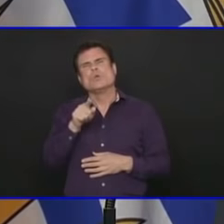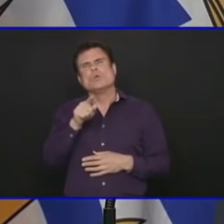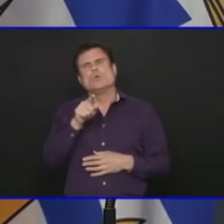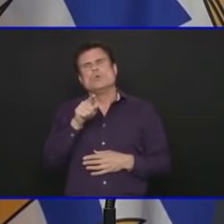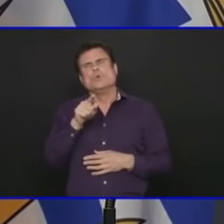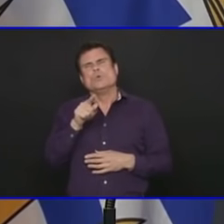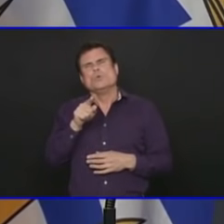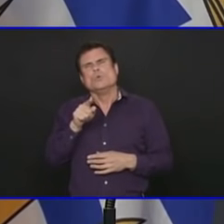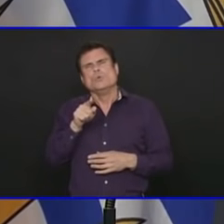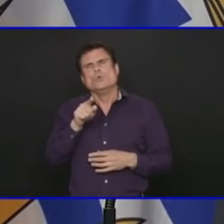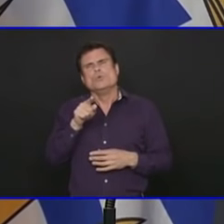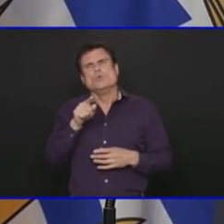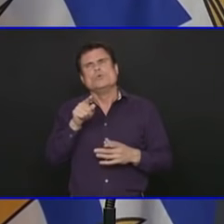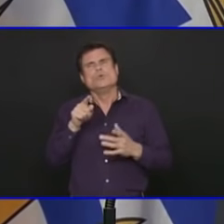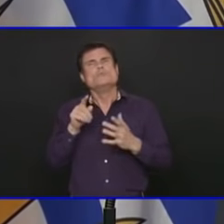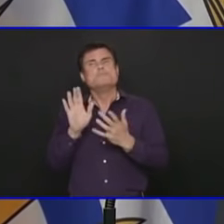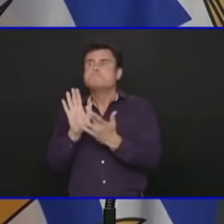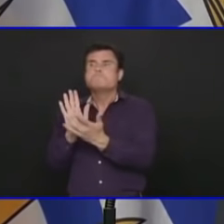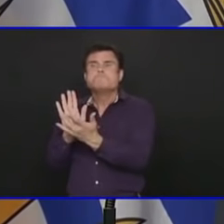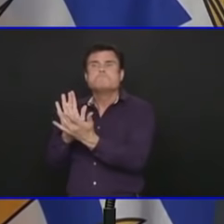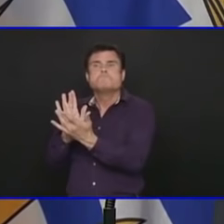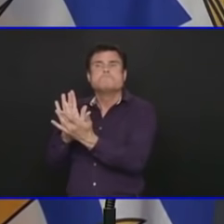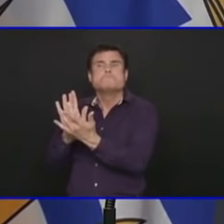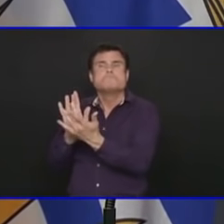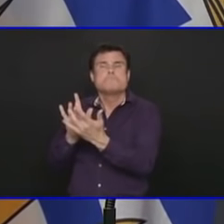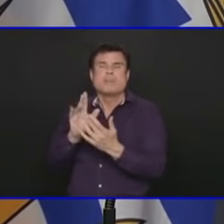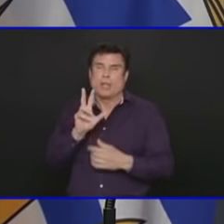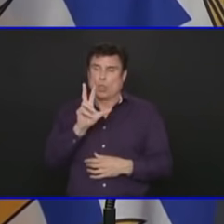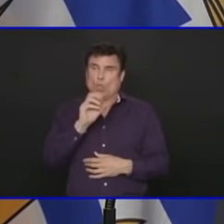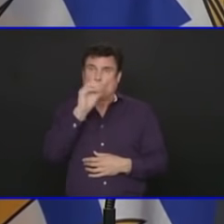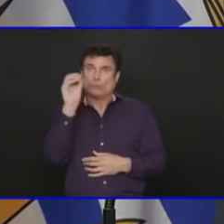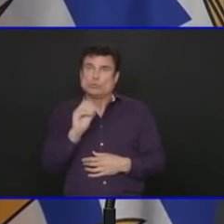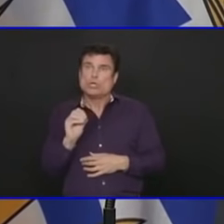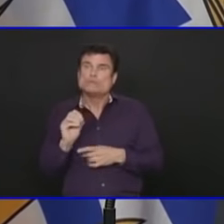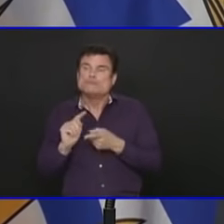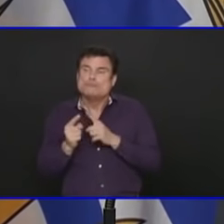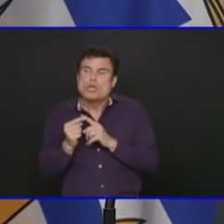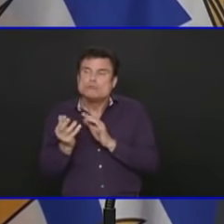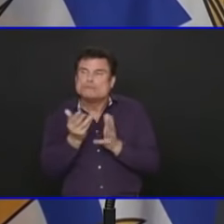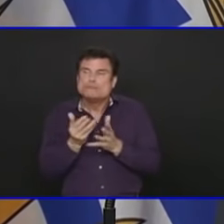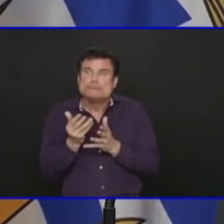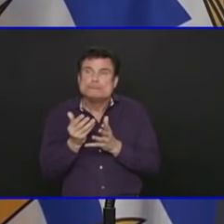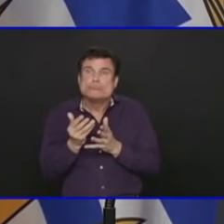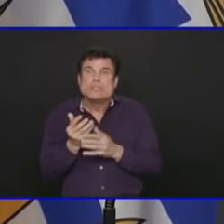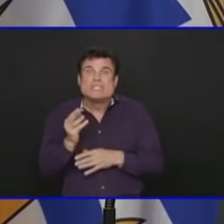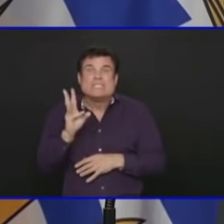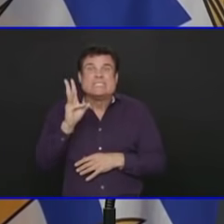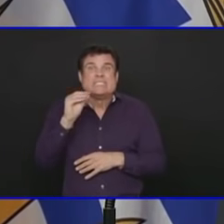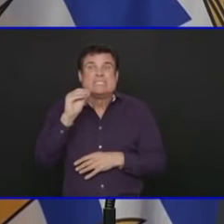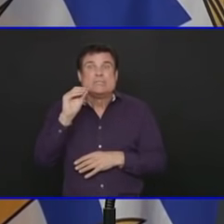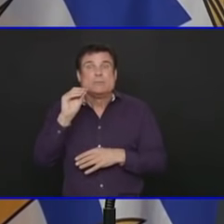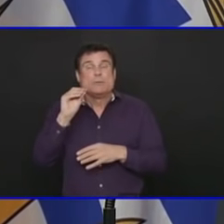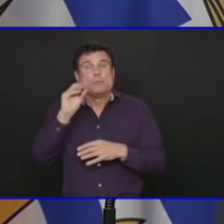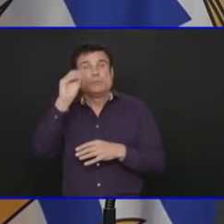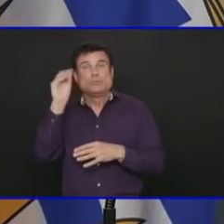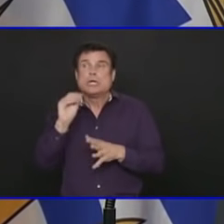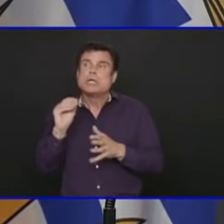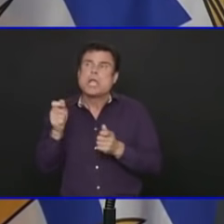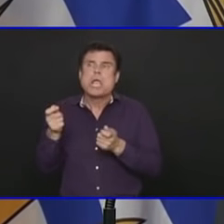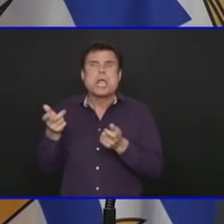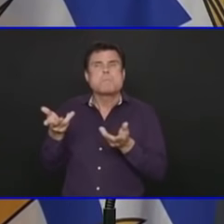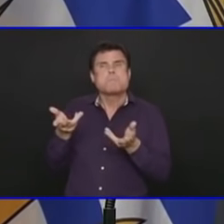how we could visualize that in terms of what we could do 60% that we're not doing now when it comes to